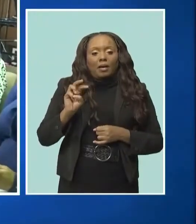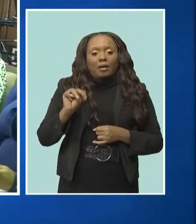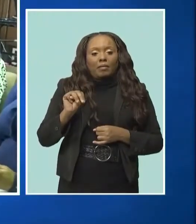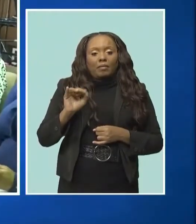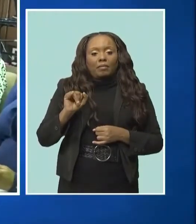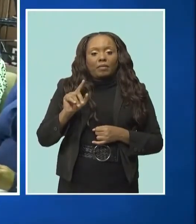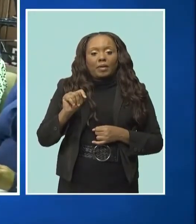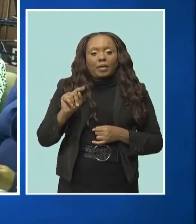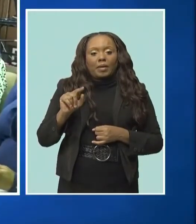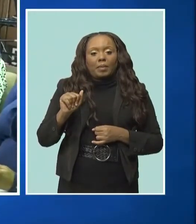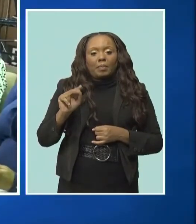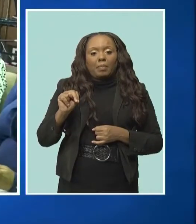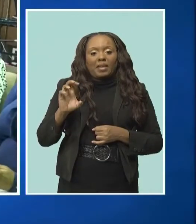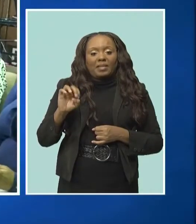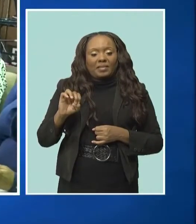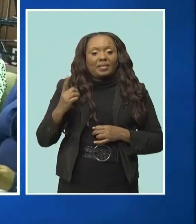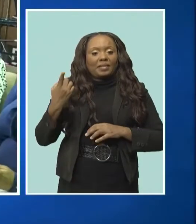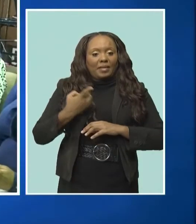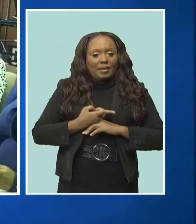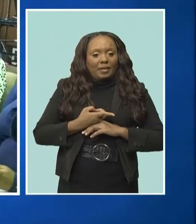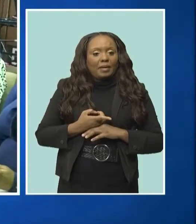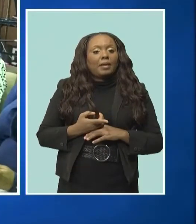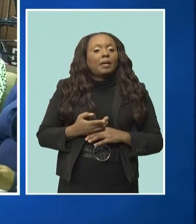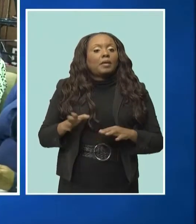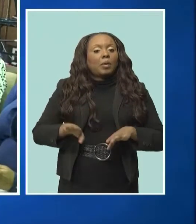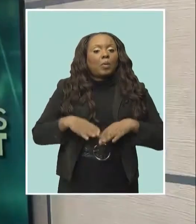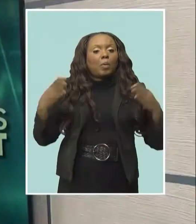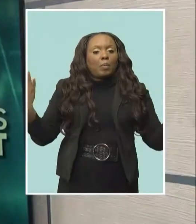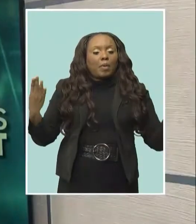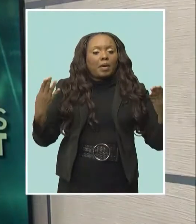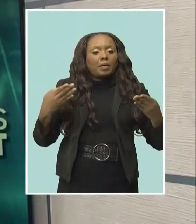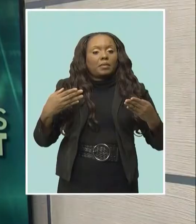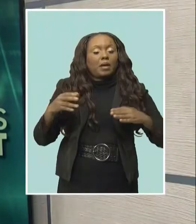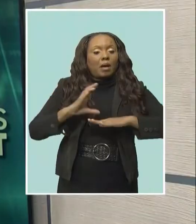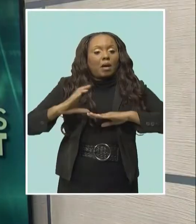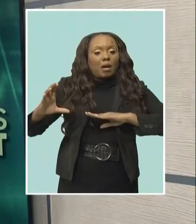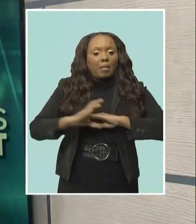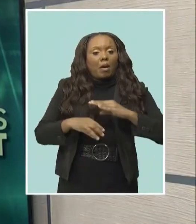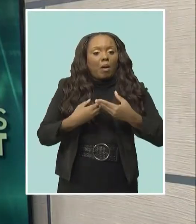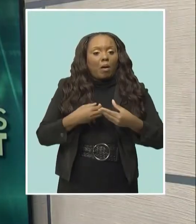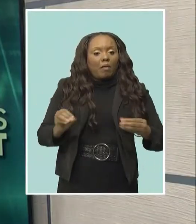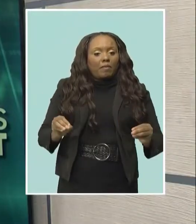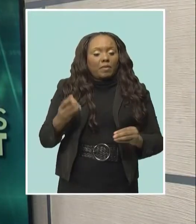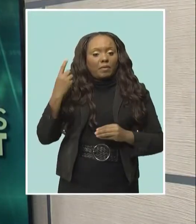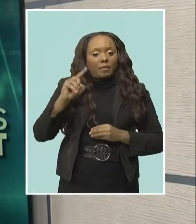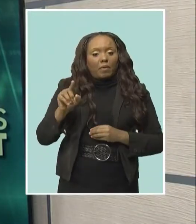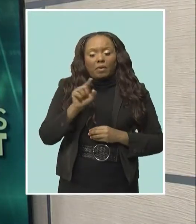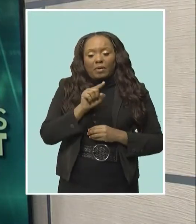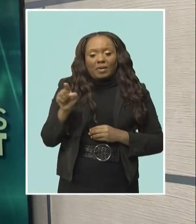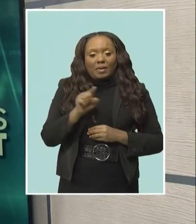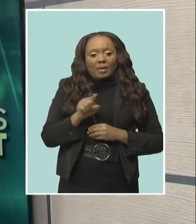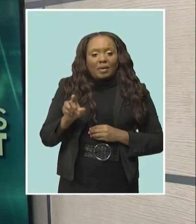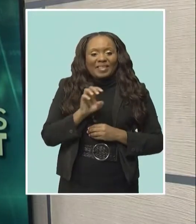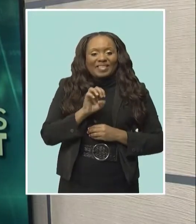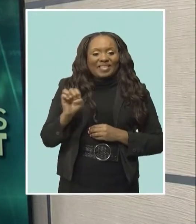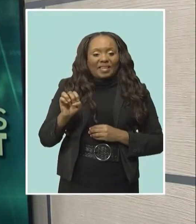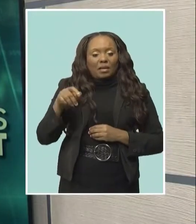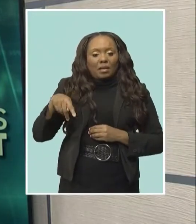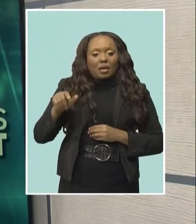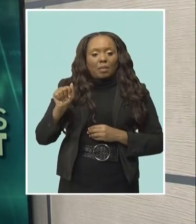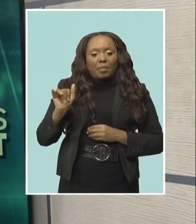office of Z-Money today. The minister told the audience such platforms are necessary for the development of the sector.